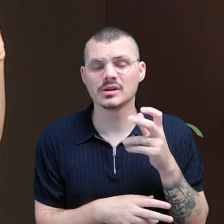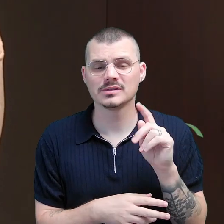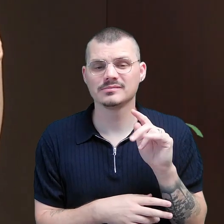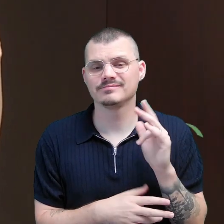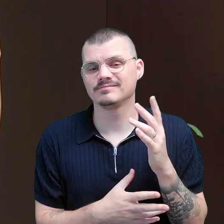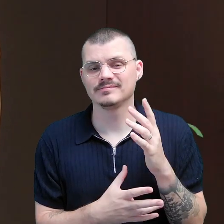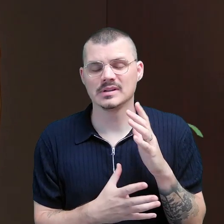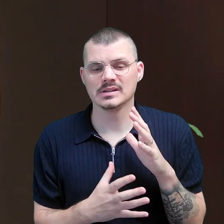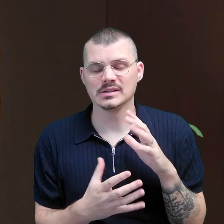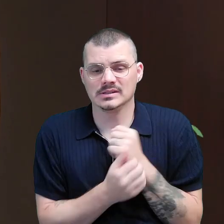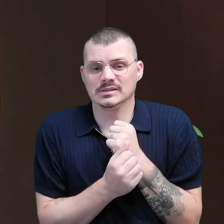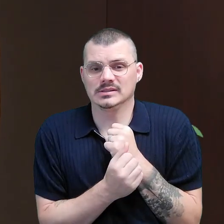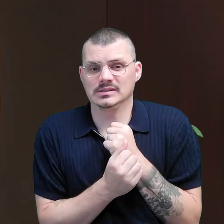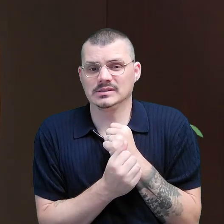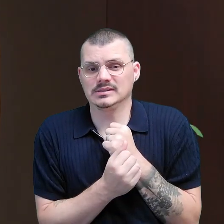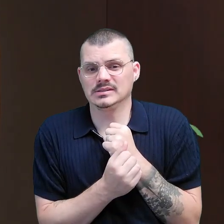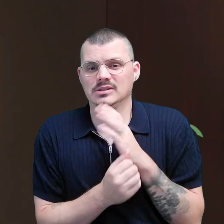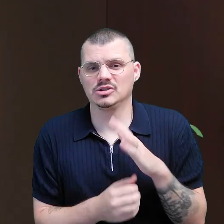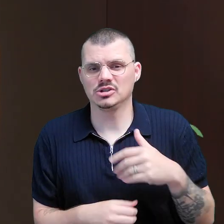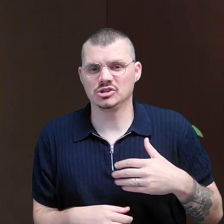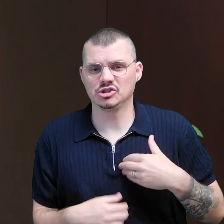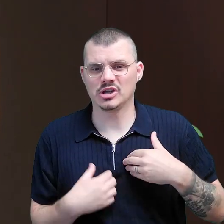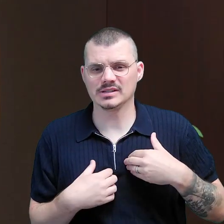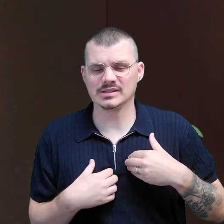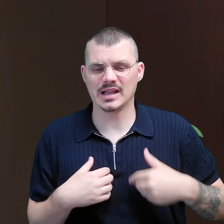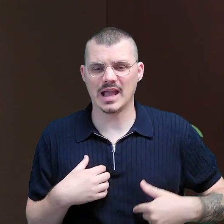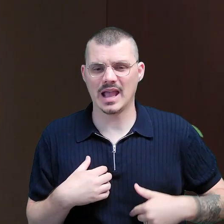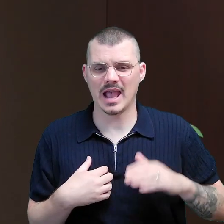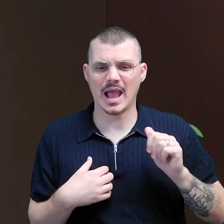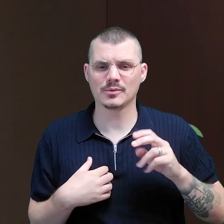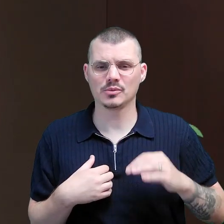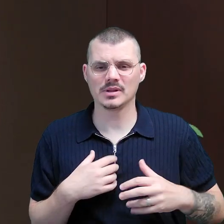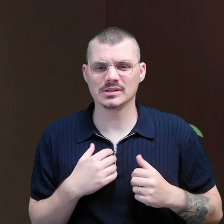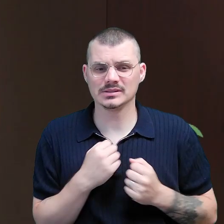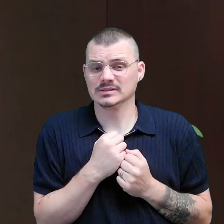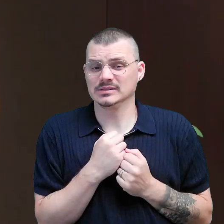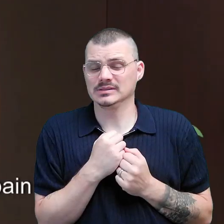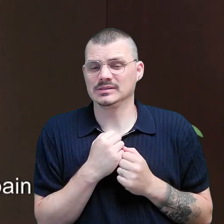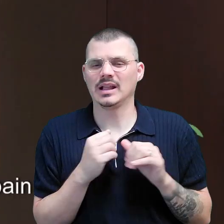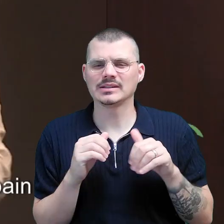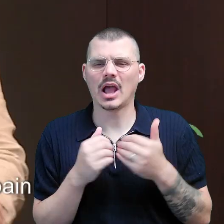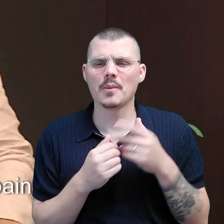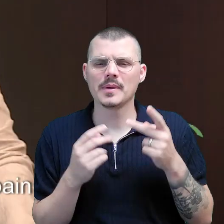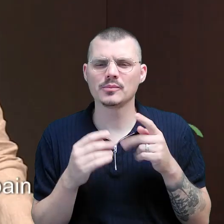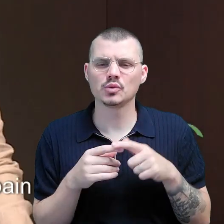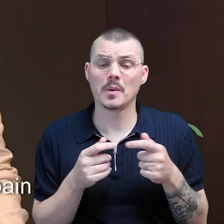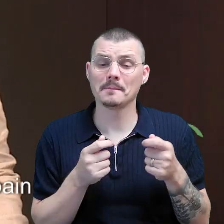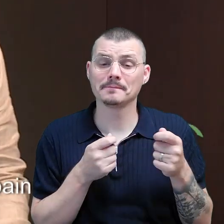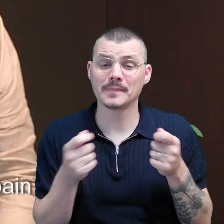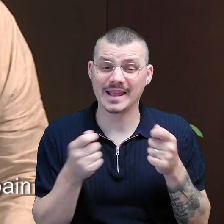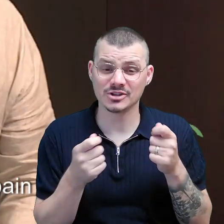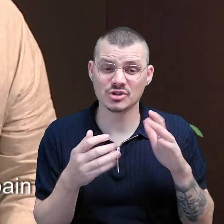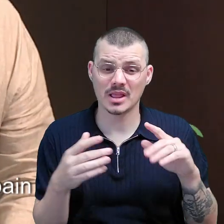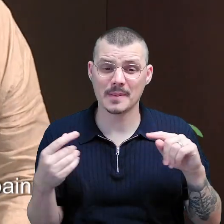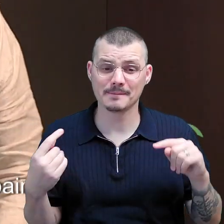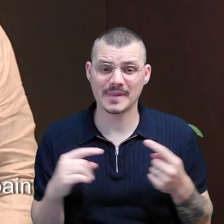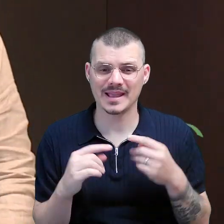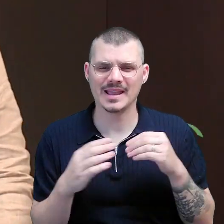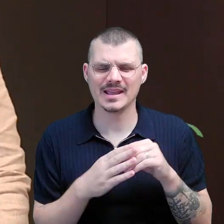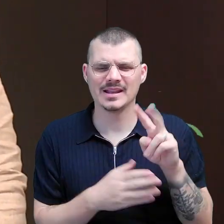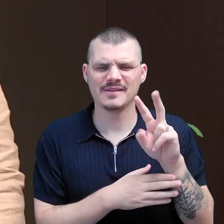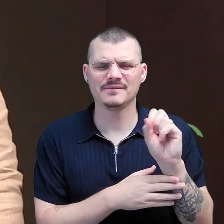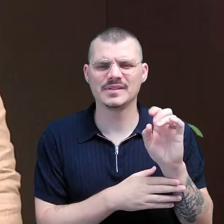they tightly compress their chest or abdomen, and that's a way for people to manage